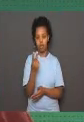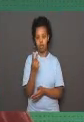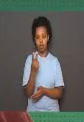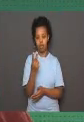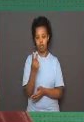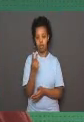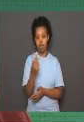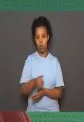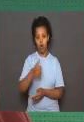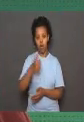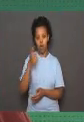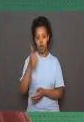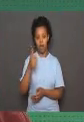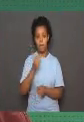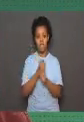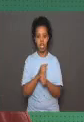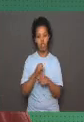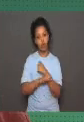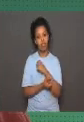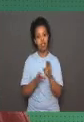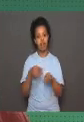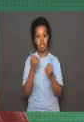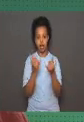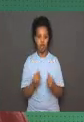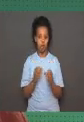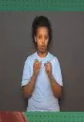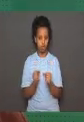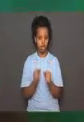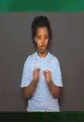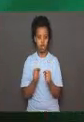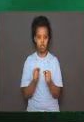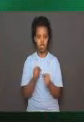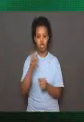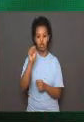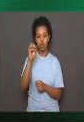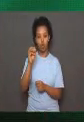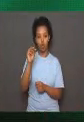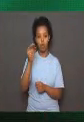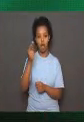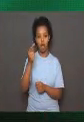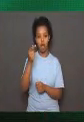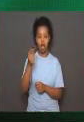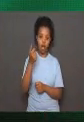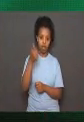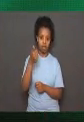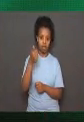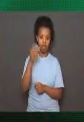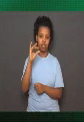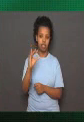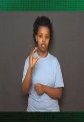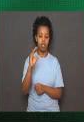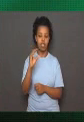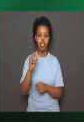into two components based on their functions. The somatic nervous